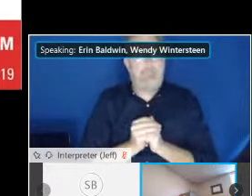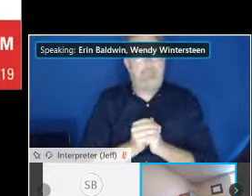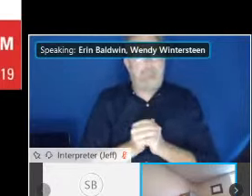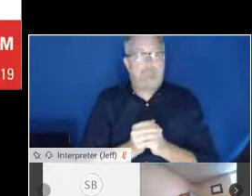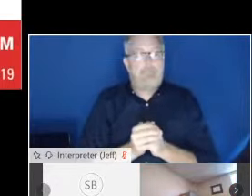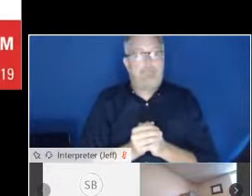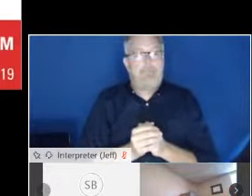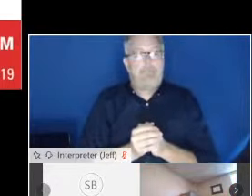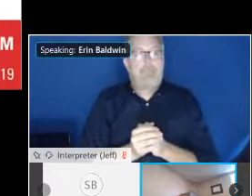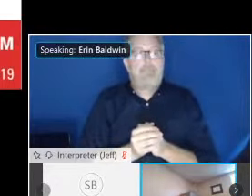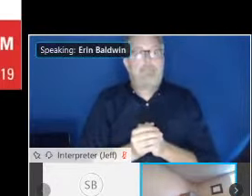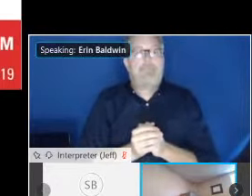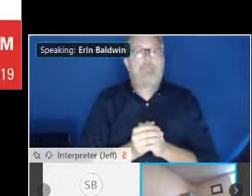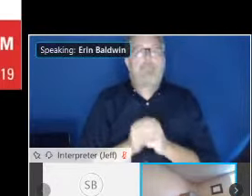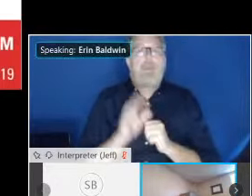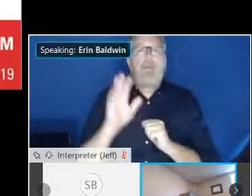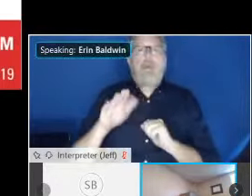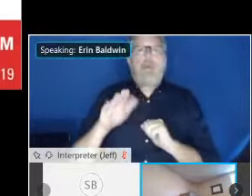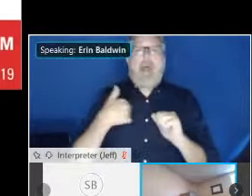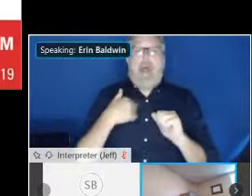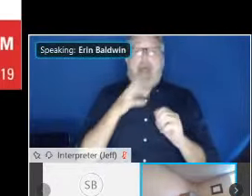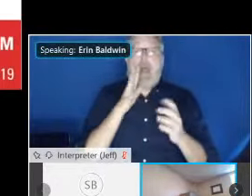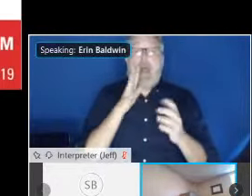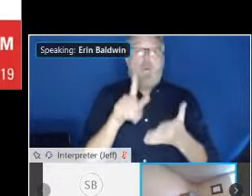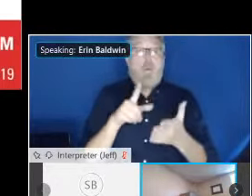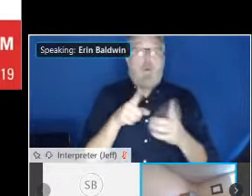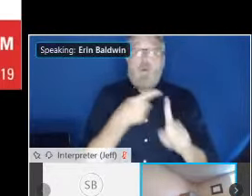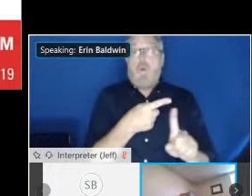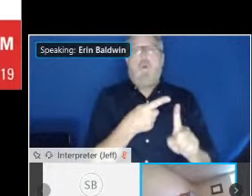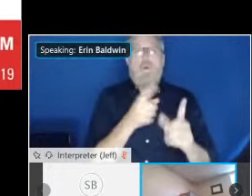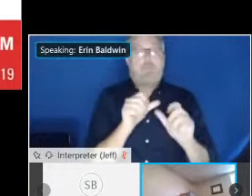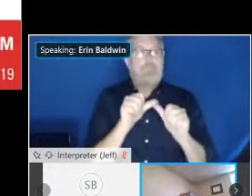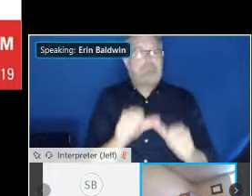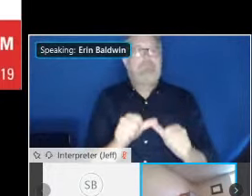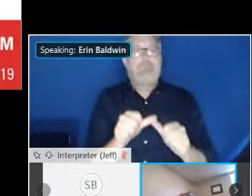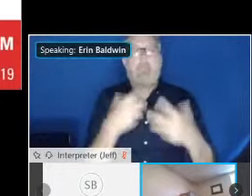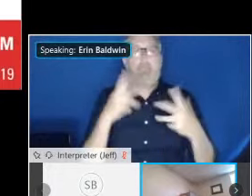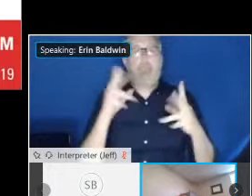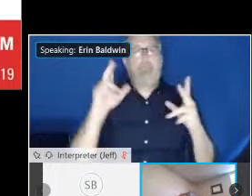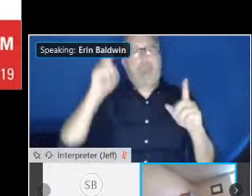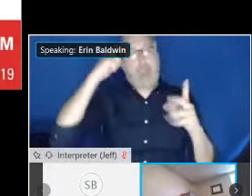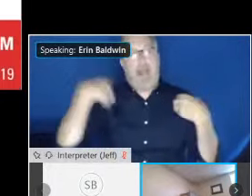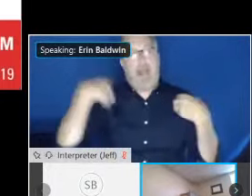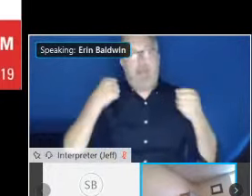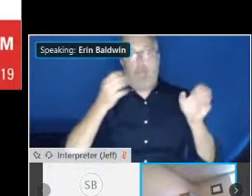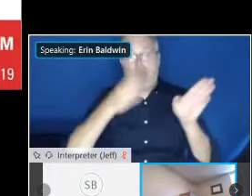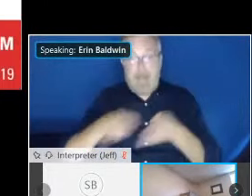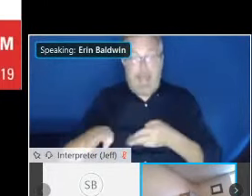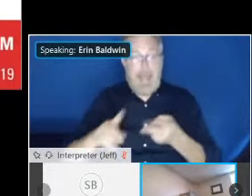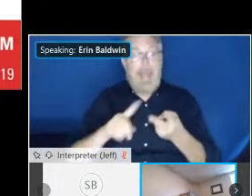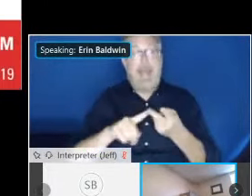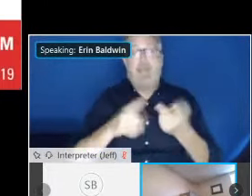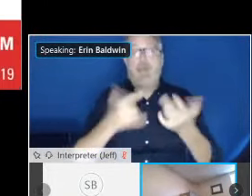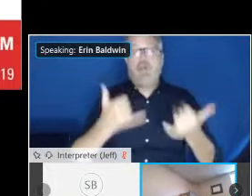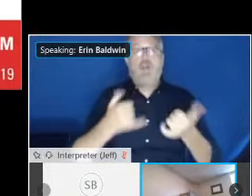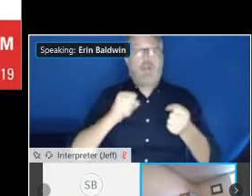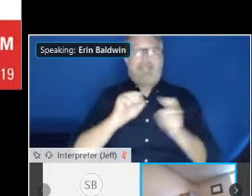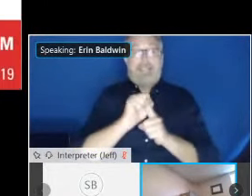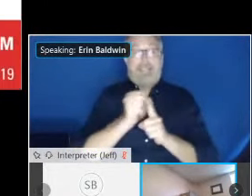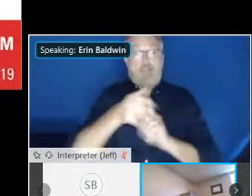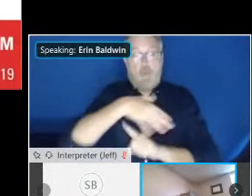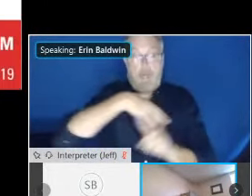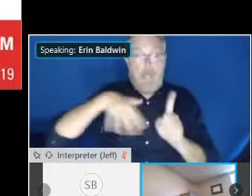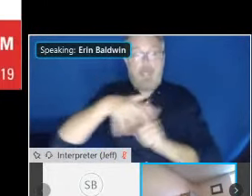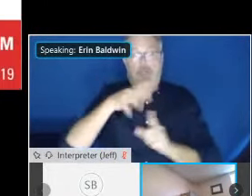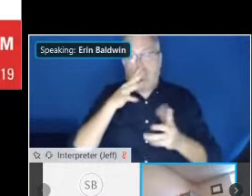So our goal has been to continuously evolve our public health plan, broadening our work to address whatever current situation is happening on